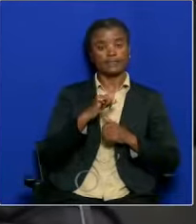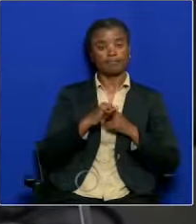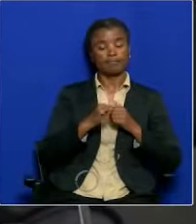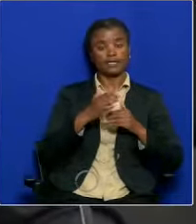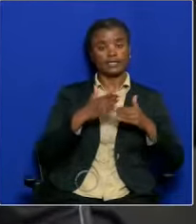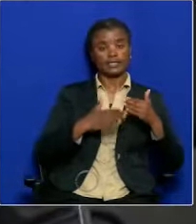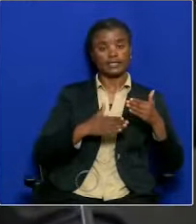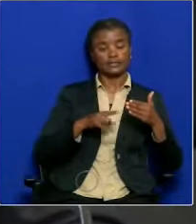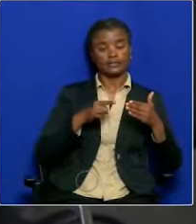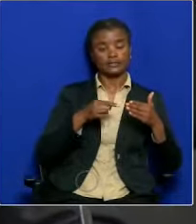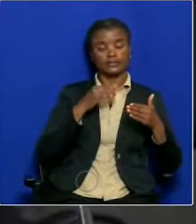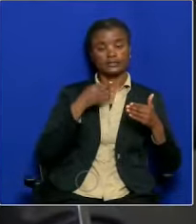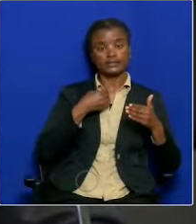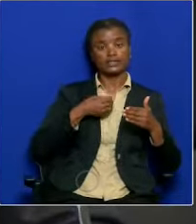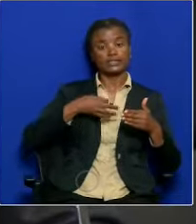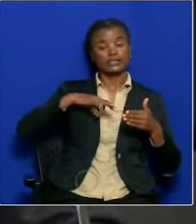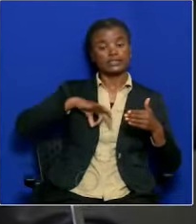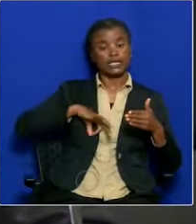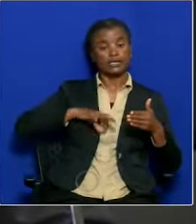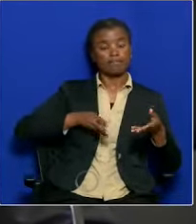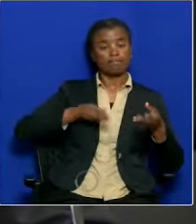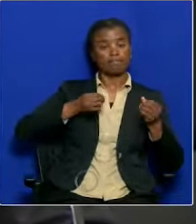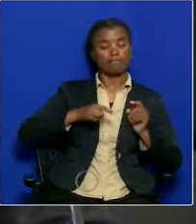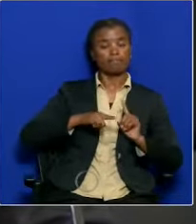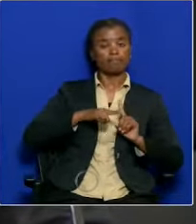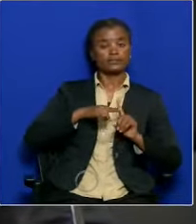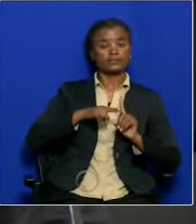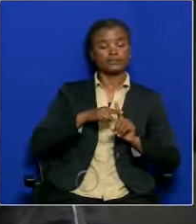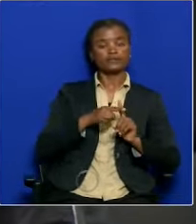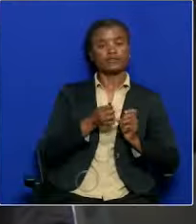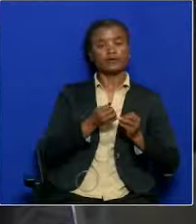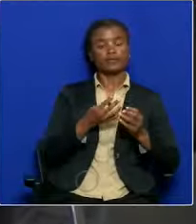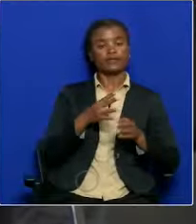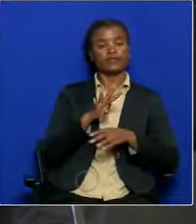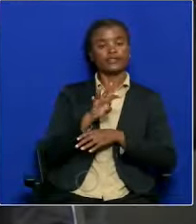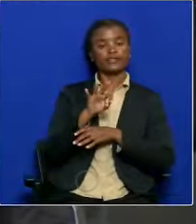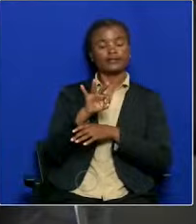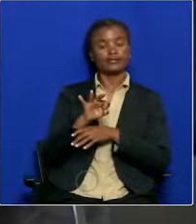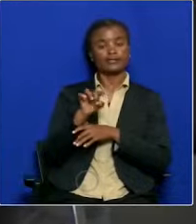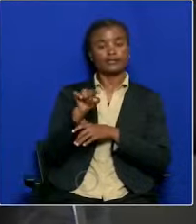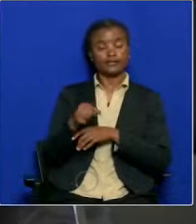positive balance of 42,000. Can you see that? Yes.